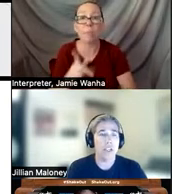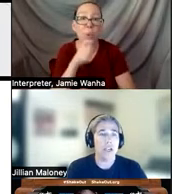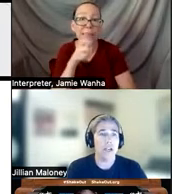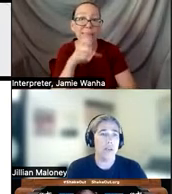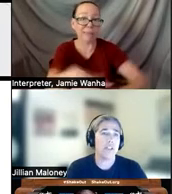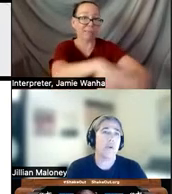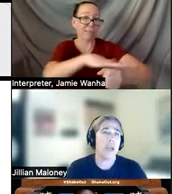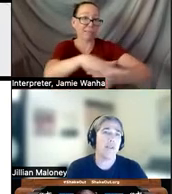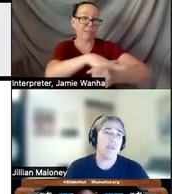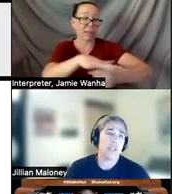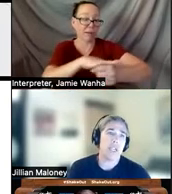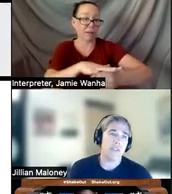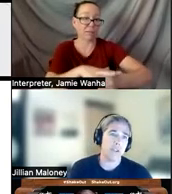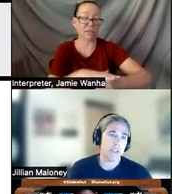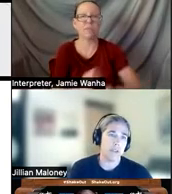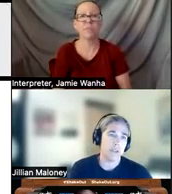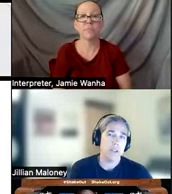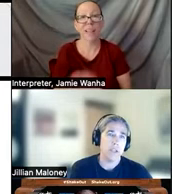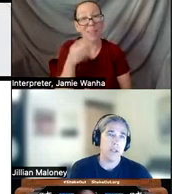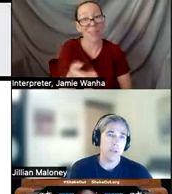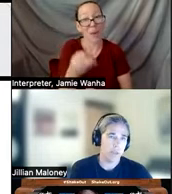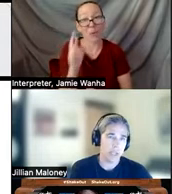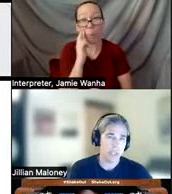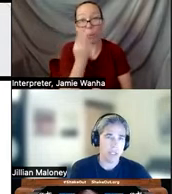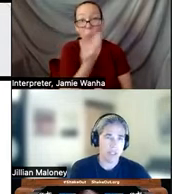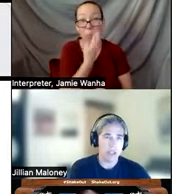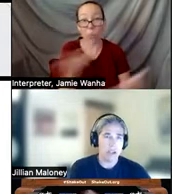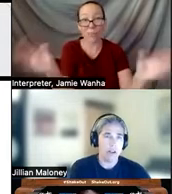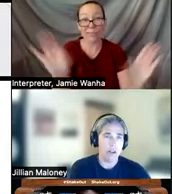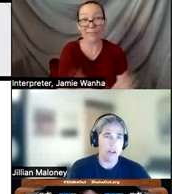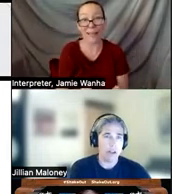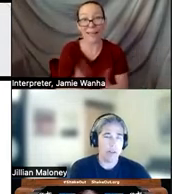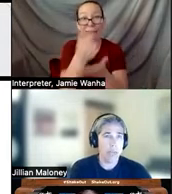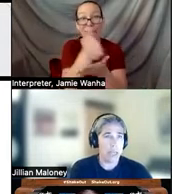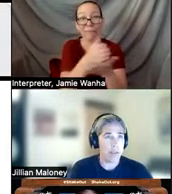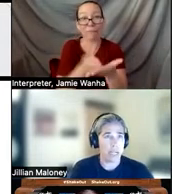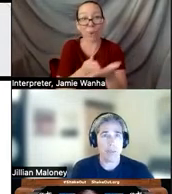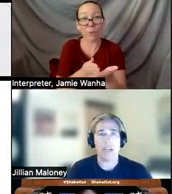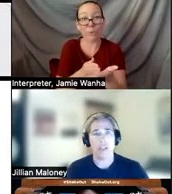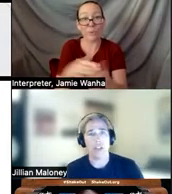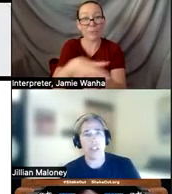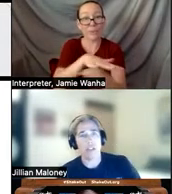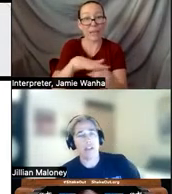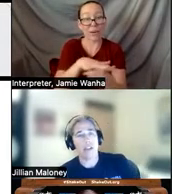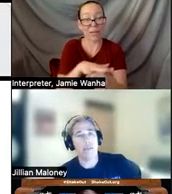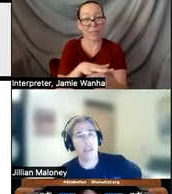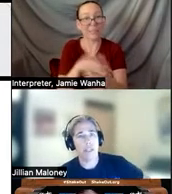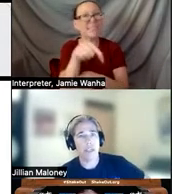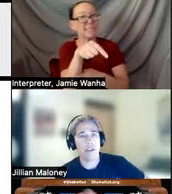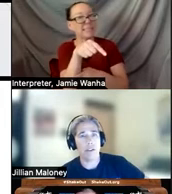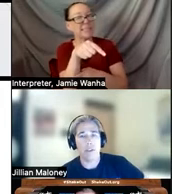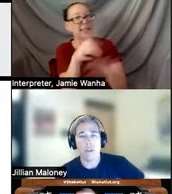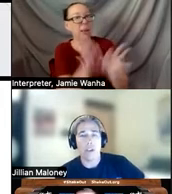coast. And this is where we have the Rose Canyon Fault Zone, which Stephen mentioned is our main seismic hazard in